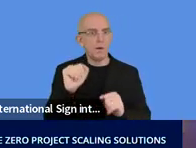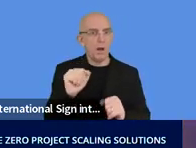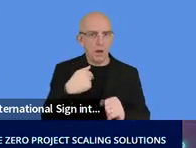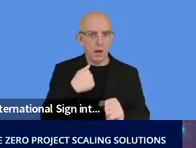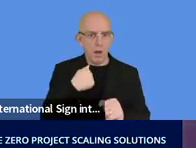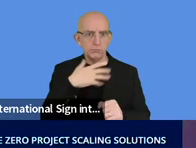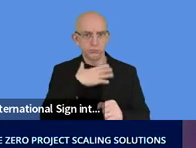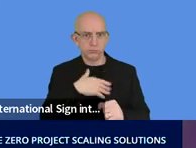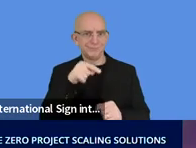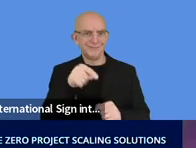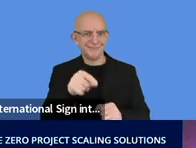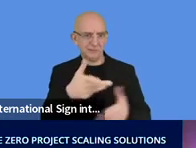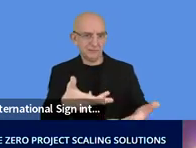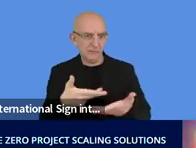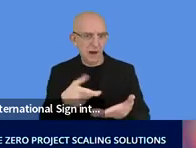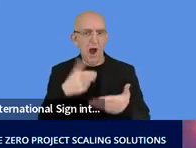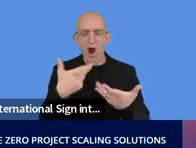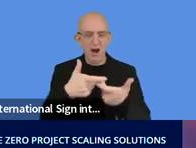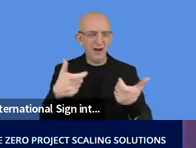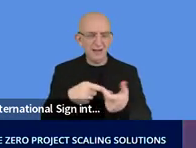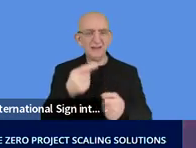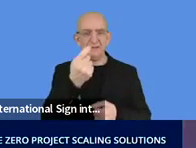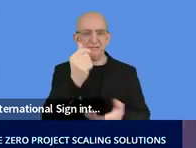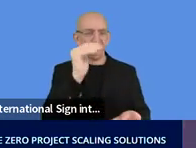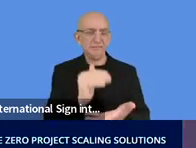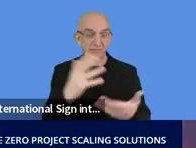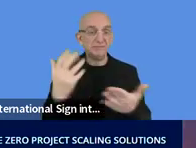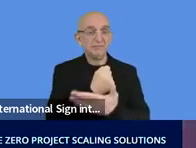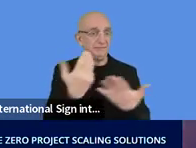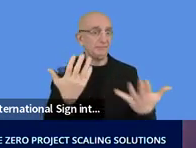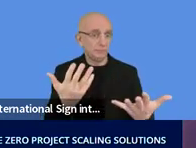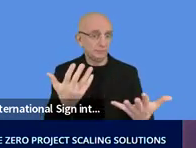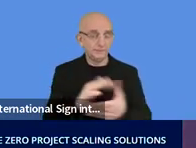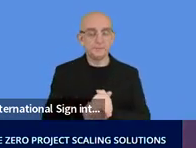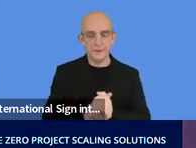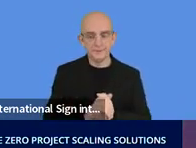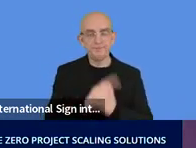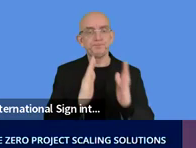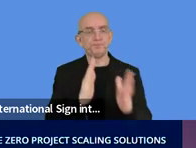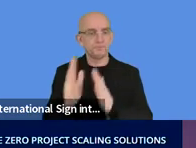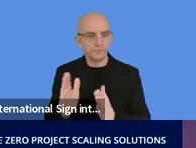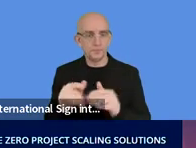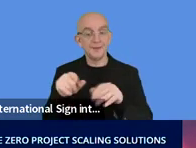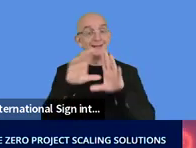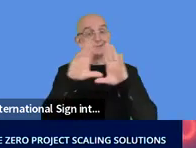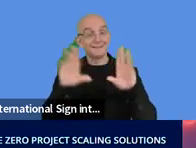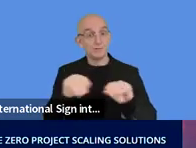way that we at Scaling Solutions, the way we help organizations grow and